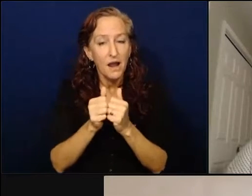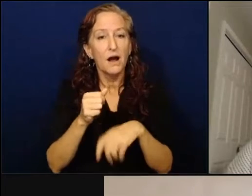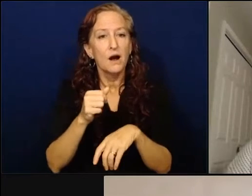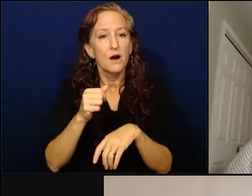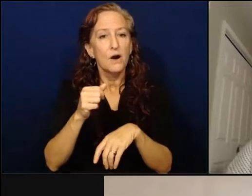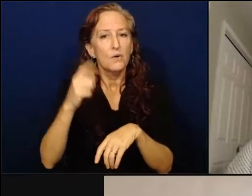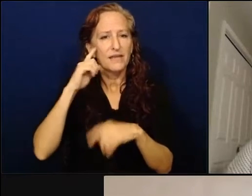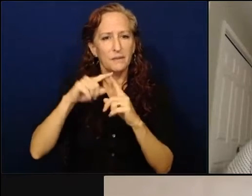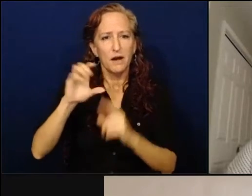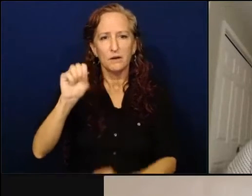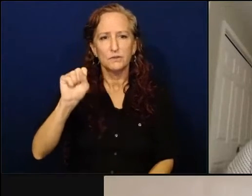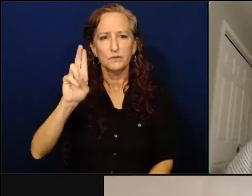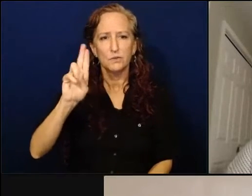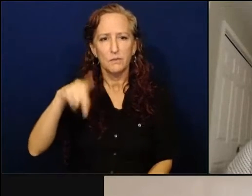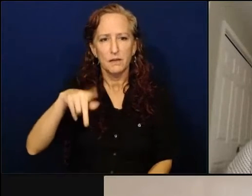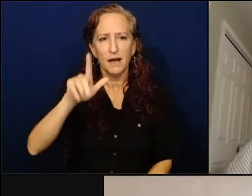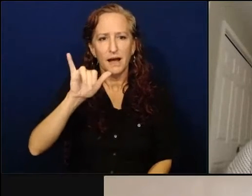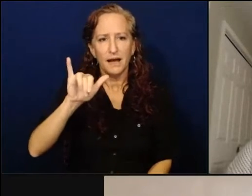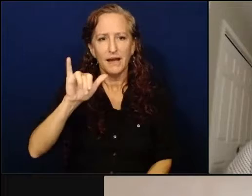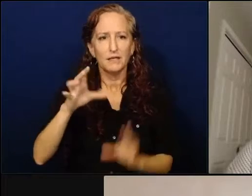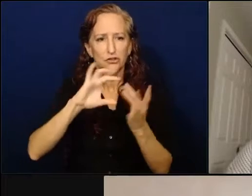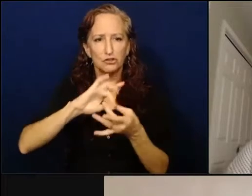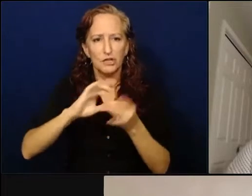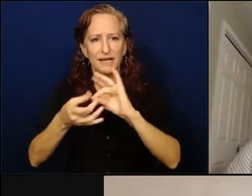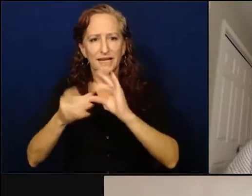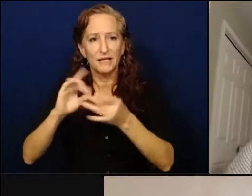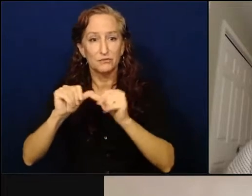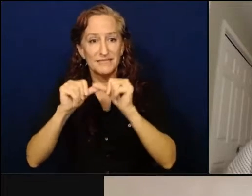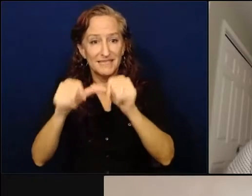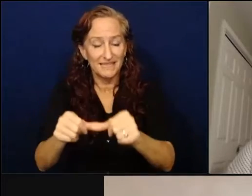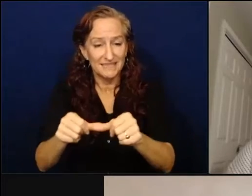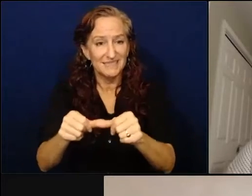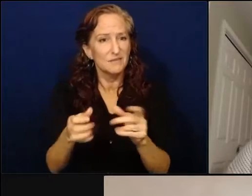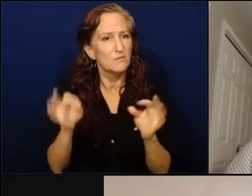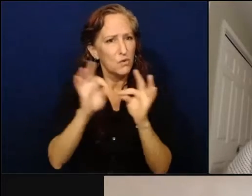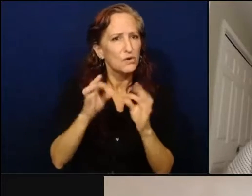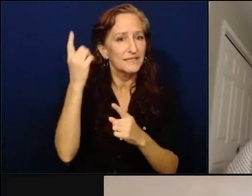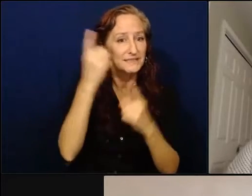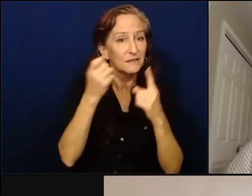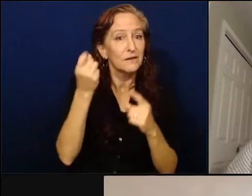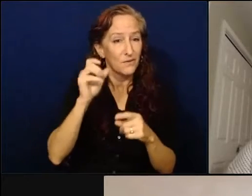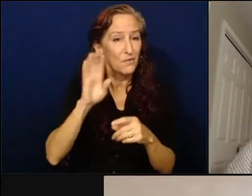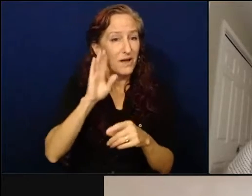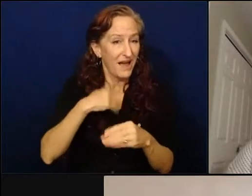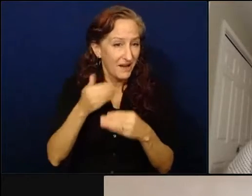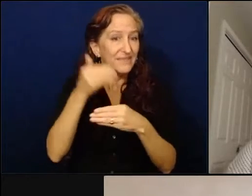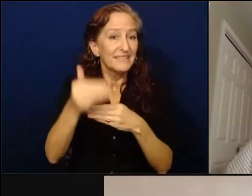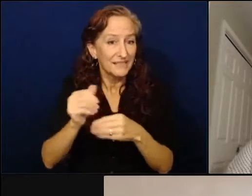chain resilience, is important. Because the next COVID could be regional, it could be